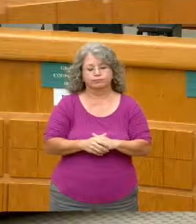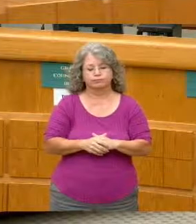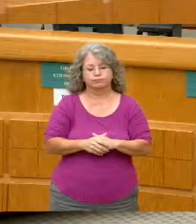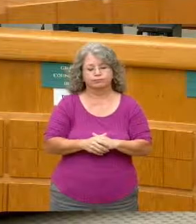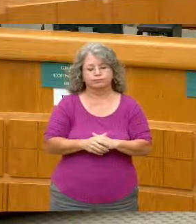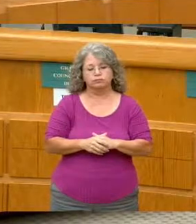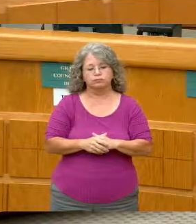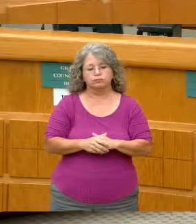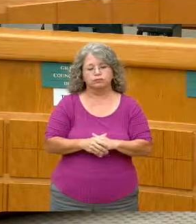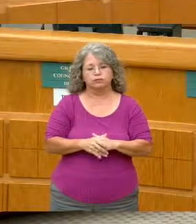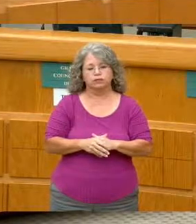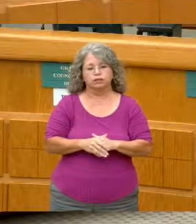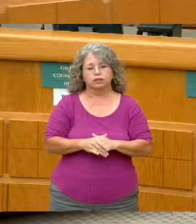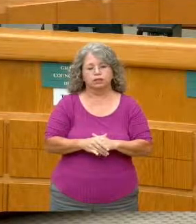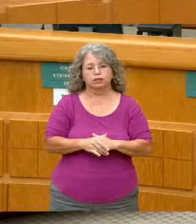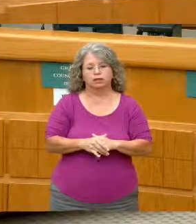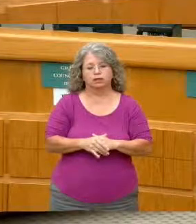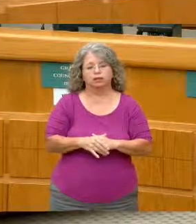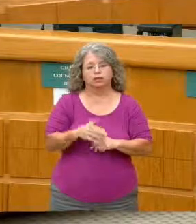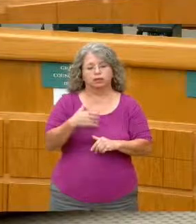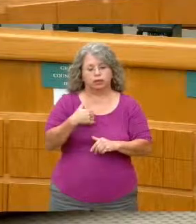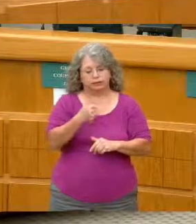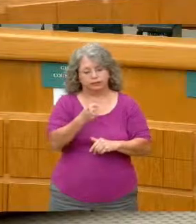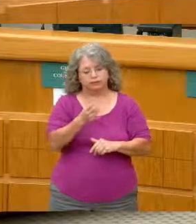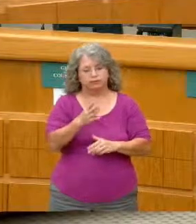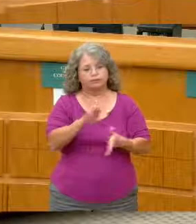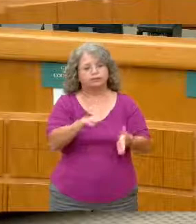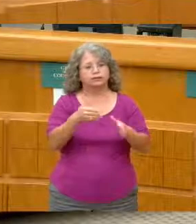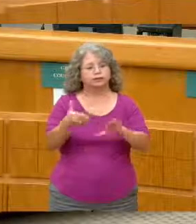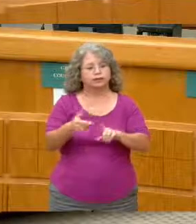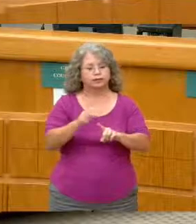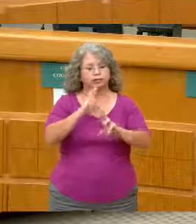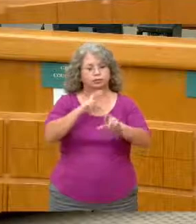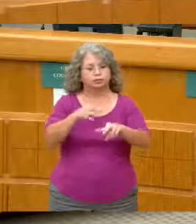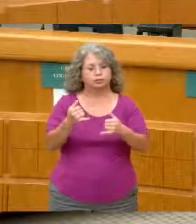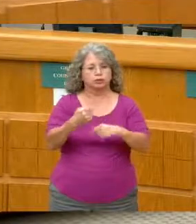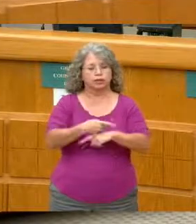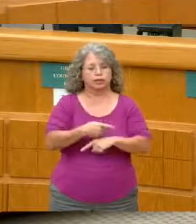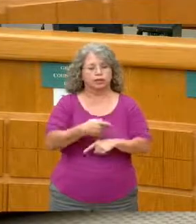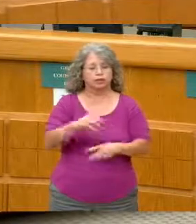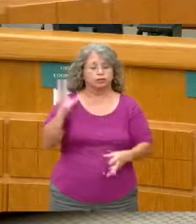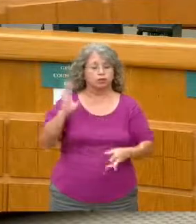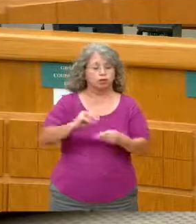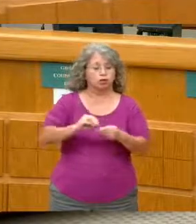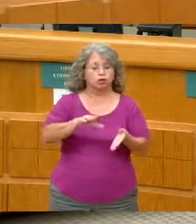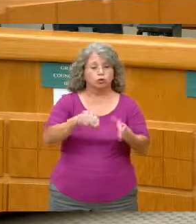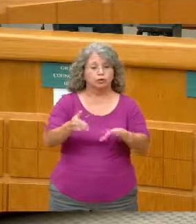ICU. And then we've had a number of deaths to report today.